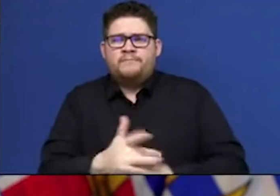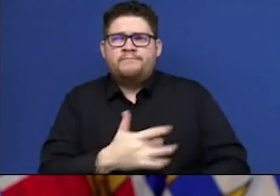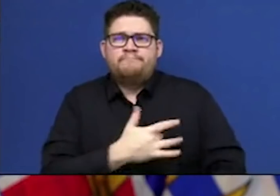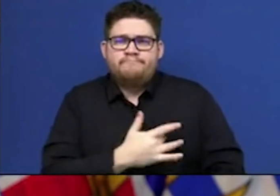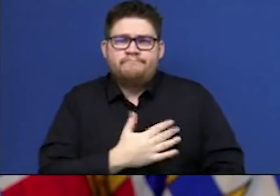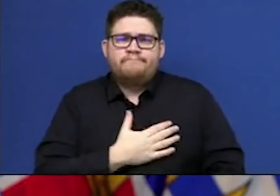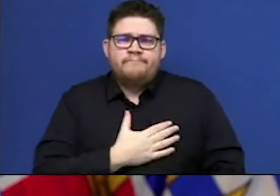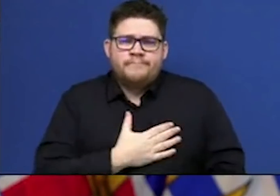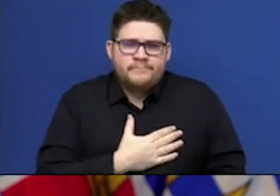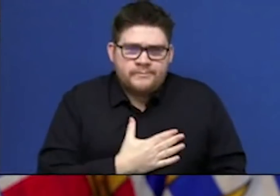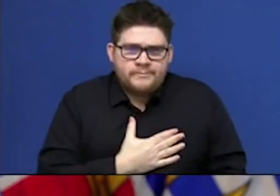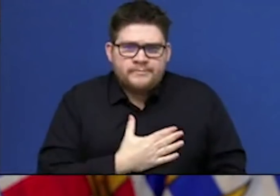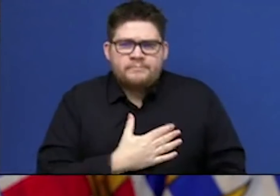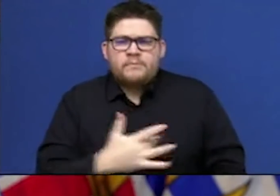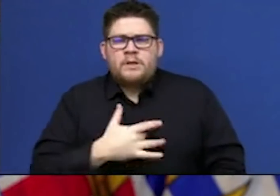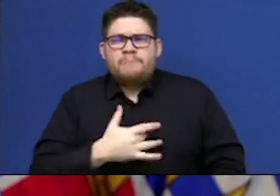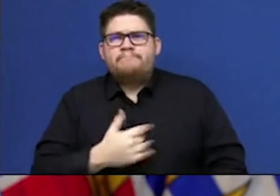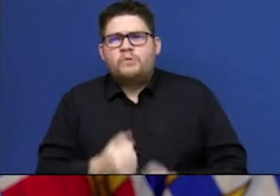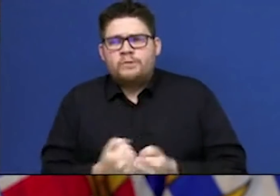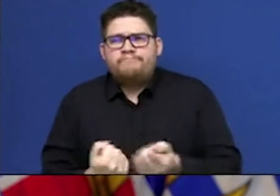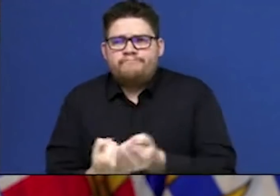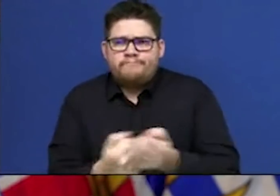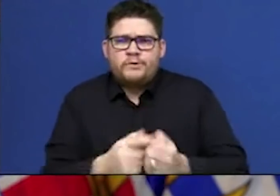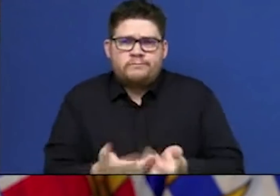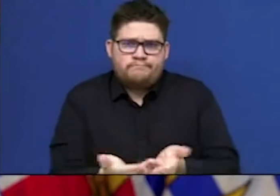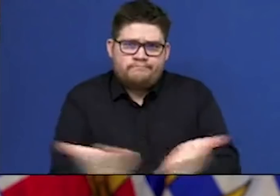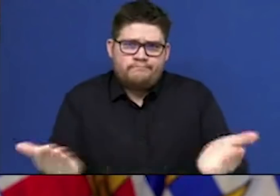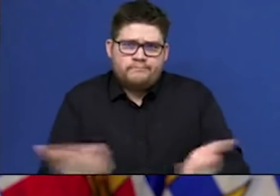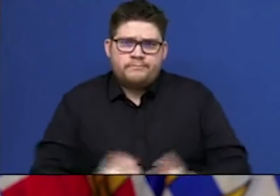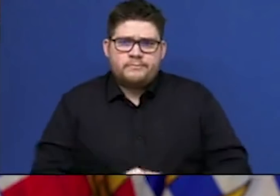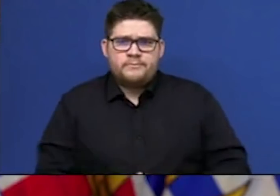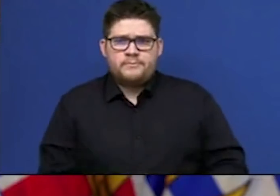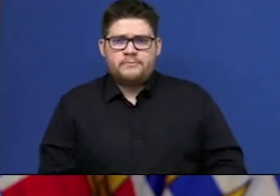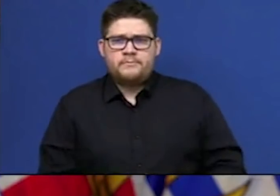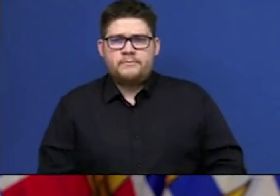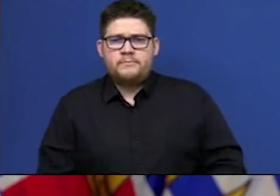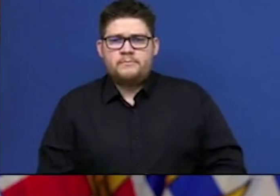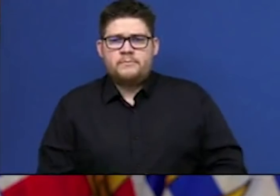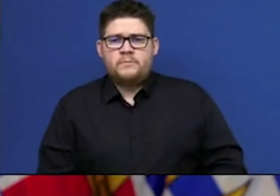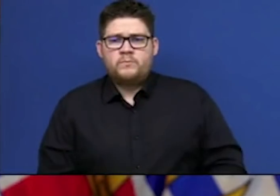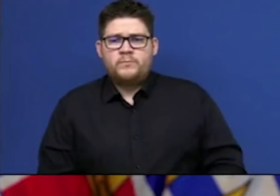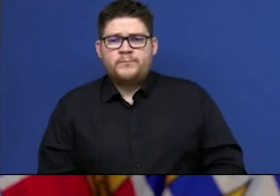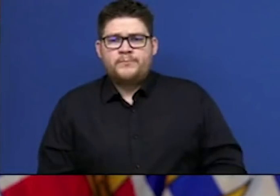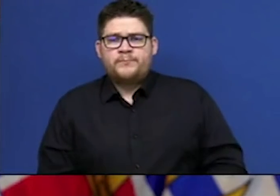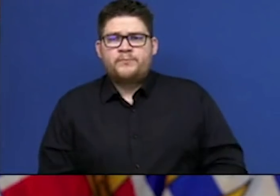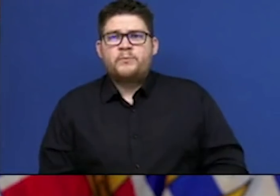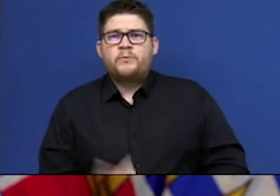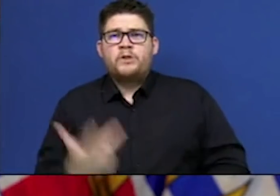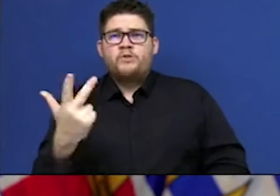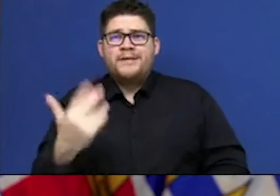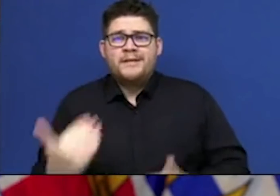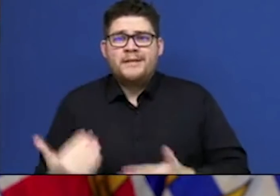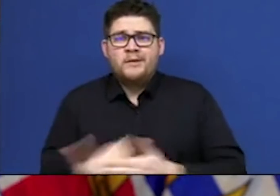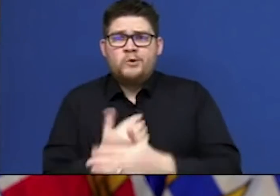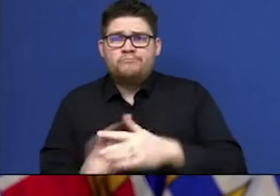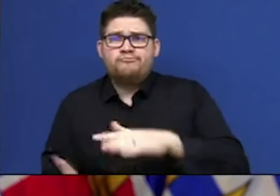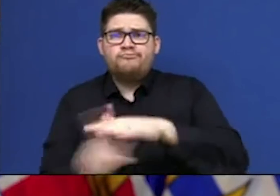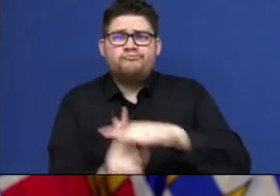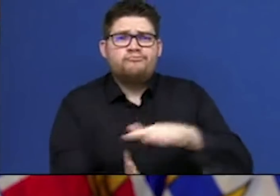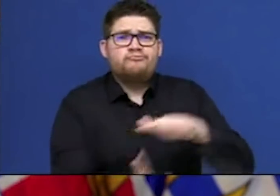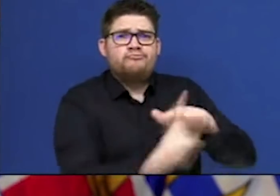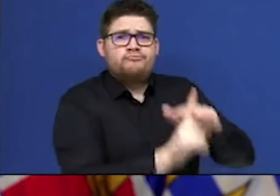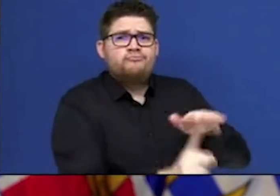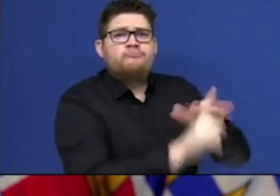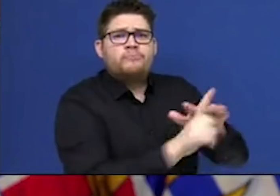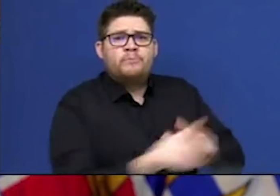Regional Hospital, Prince Rupert Regional Hospital, and Long Lake Chateau. The outbreak, however, at the Surrey Memorial Hospital has now